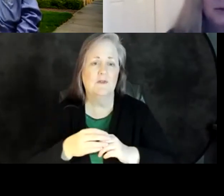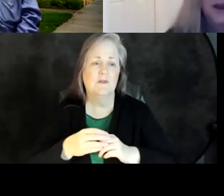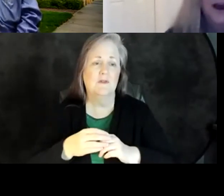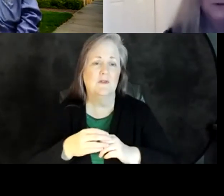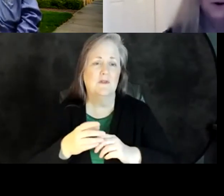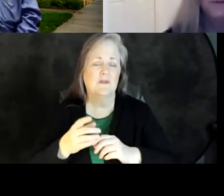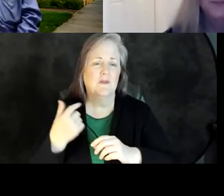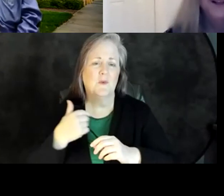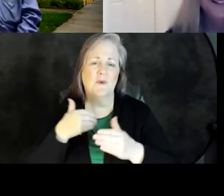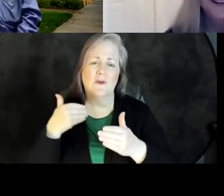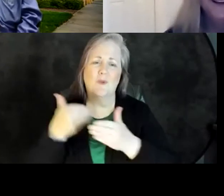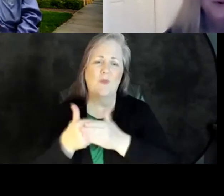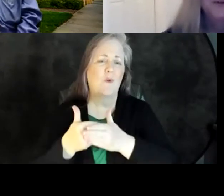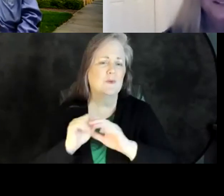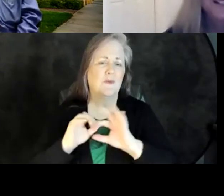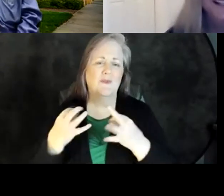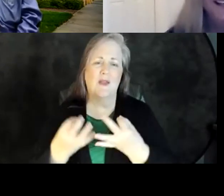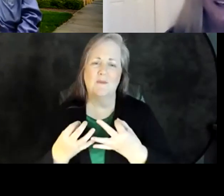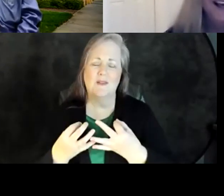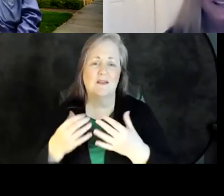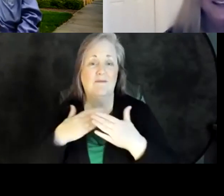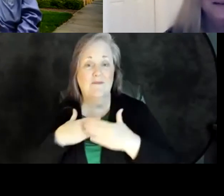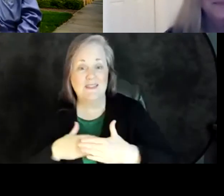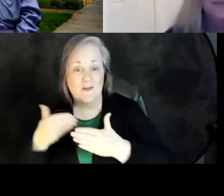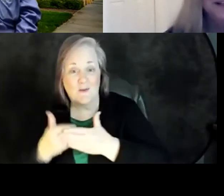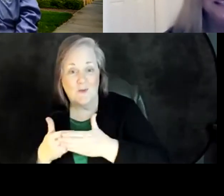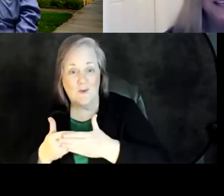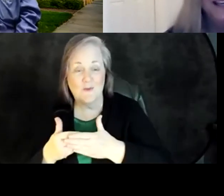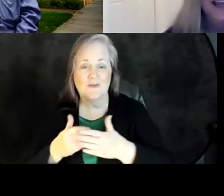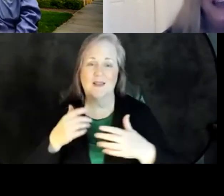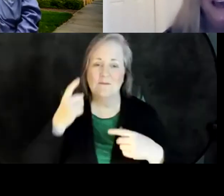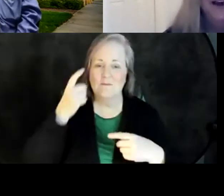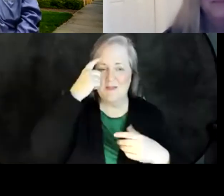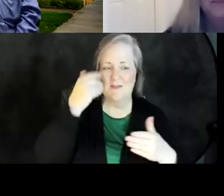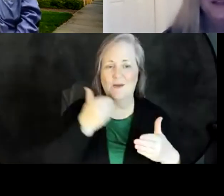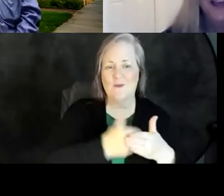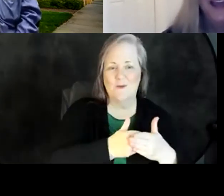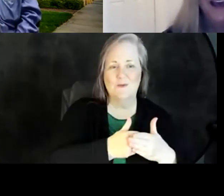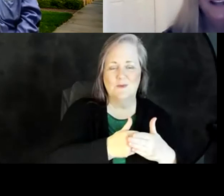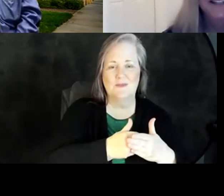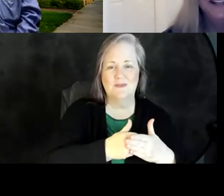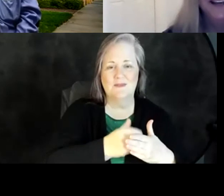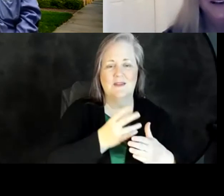closeness that we have with our families, both physically and mentally.